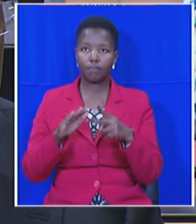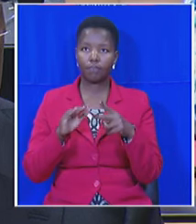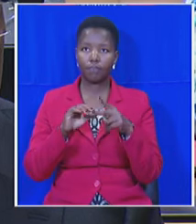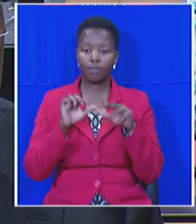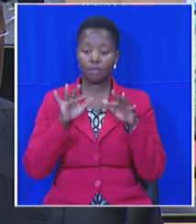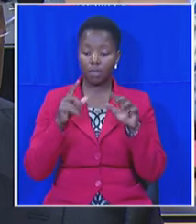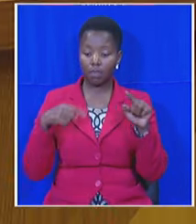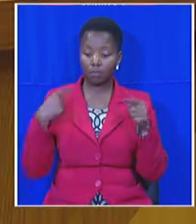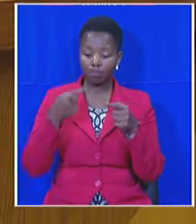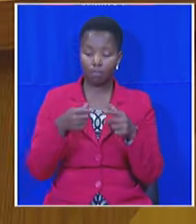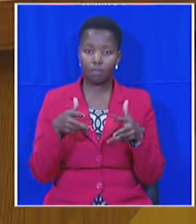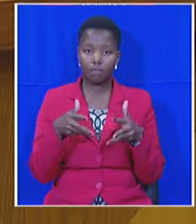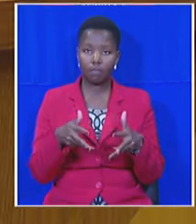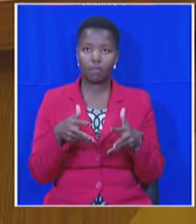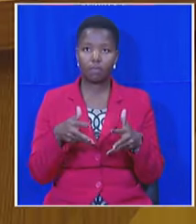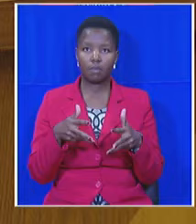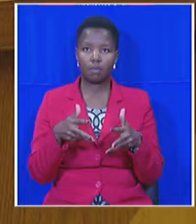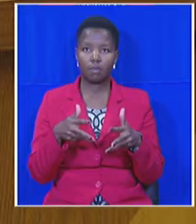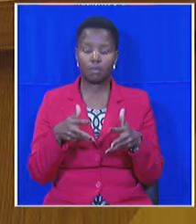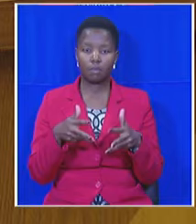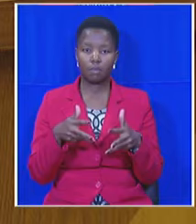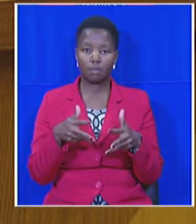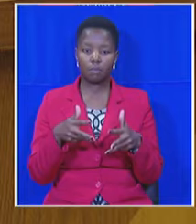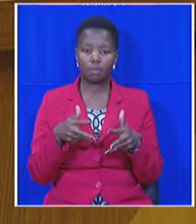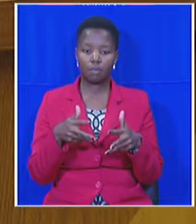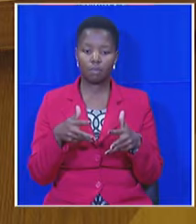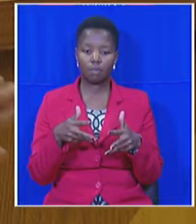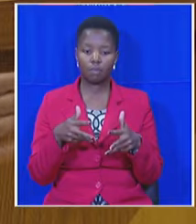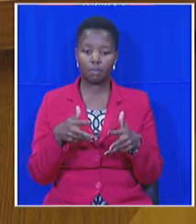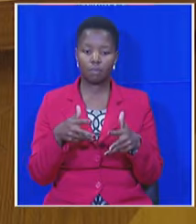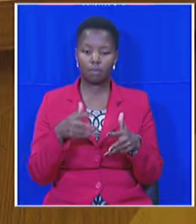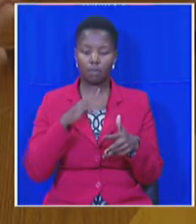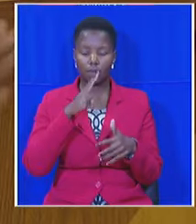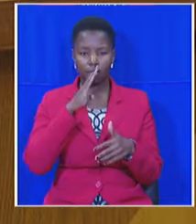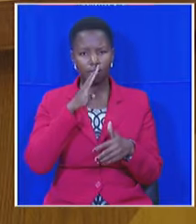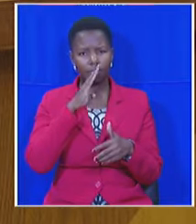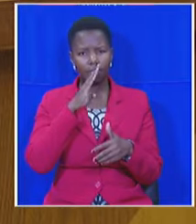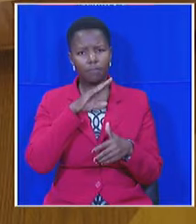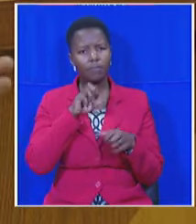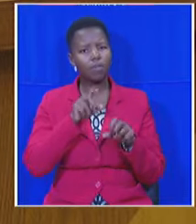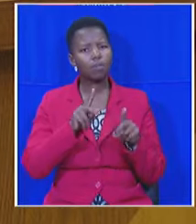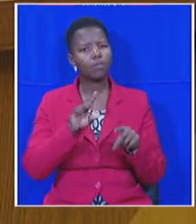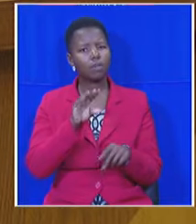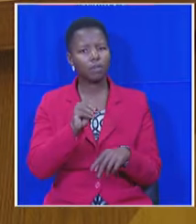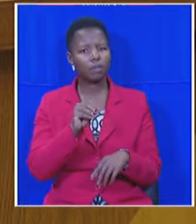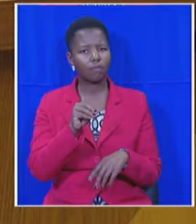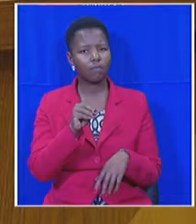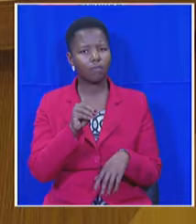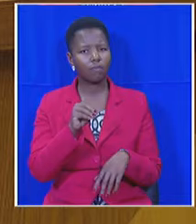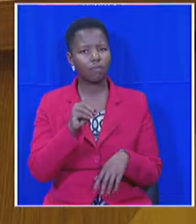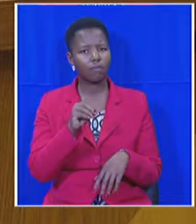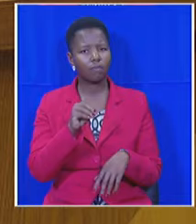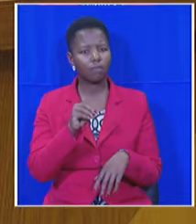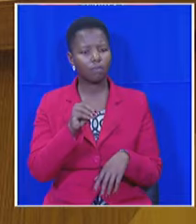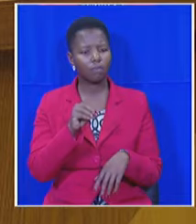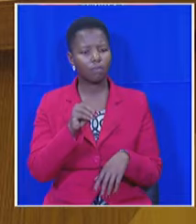basanama leasehold. Government ANC has failed and has tactics the apartheid ukuthi bangatholi ama title deed. There's